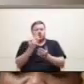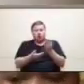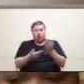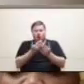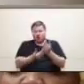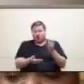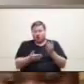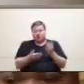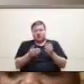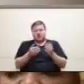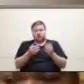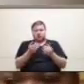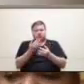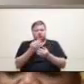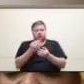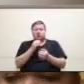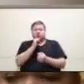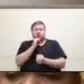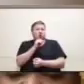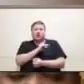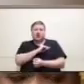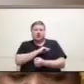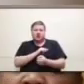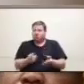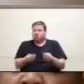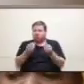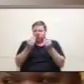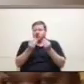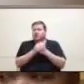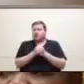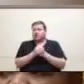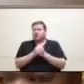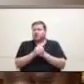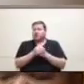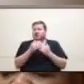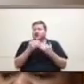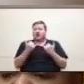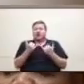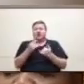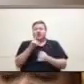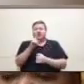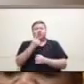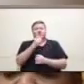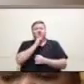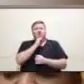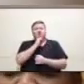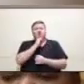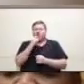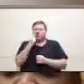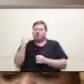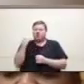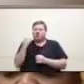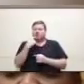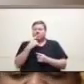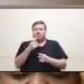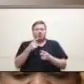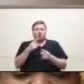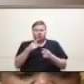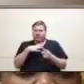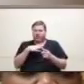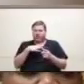the MM has to be reinstated on the 1st of August. Now that's a month ago. Can you please tell us what is going on